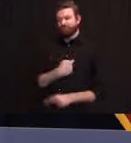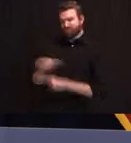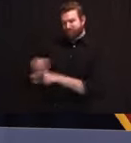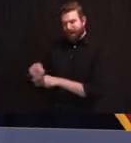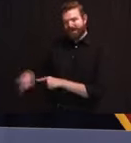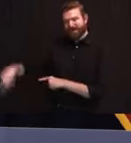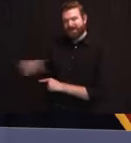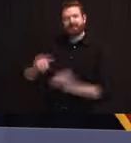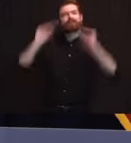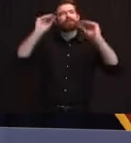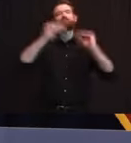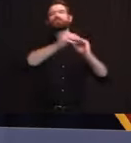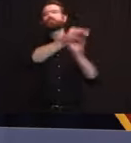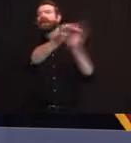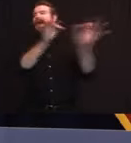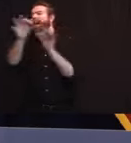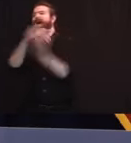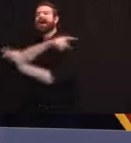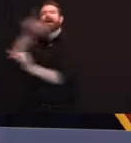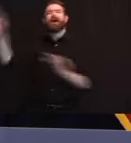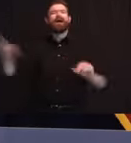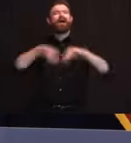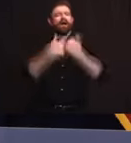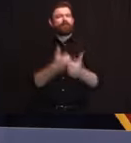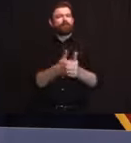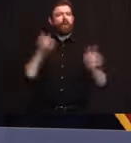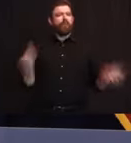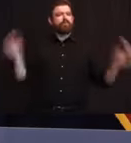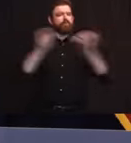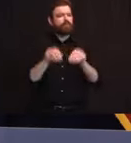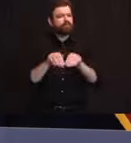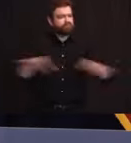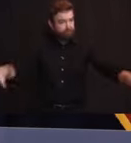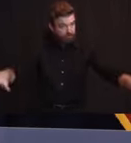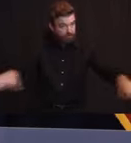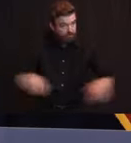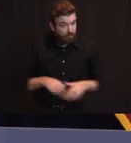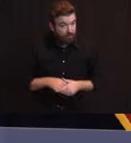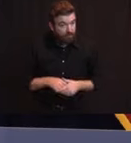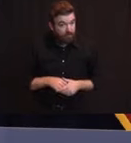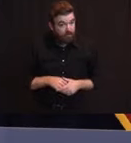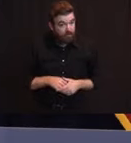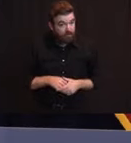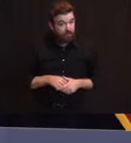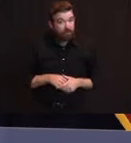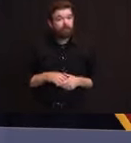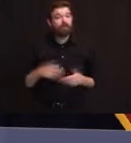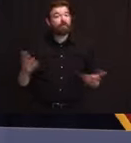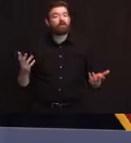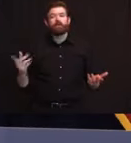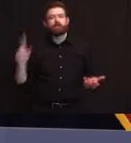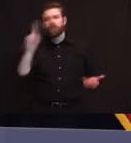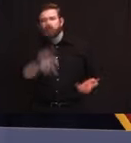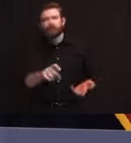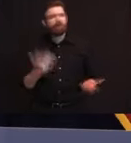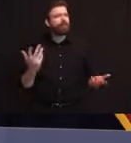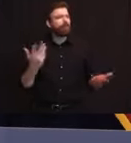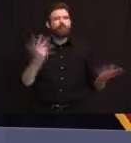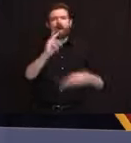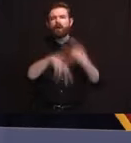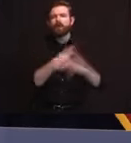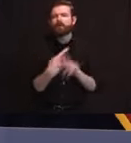symptoms have you experienced? Did you have contact with someone ill with COVID-19? When did you start having symptoms? Where did